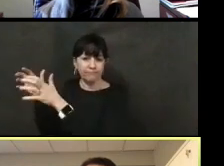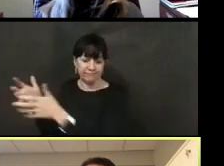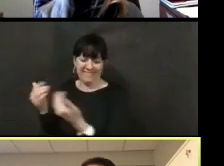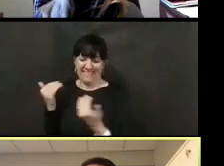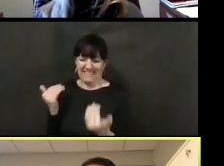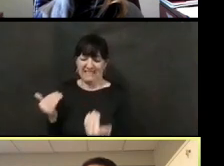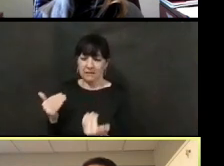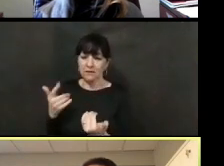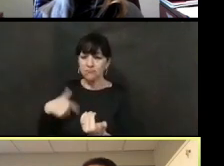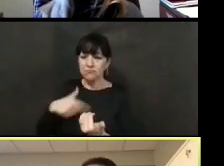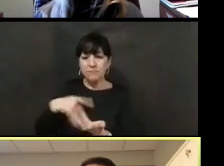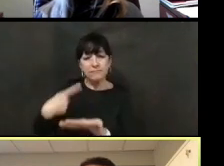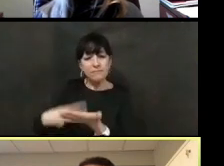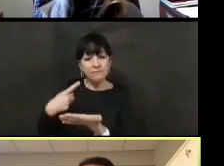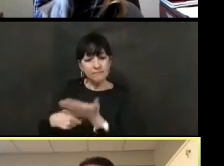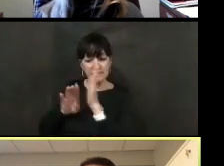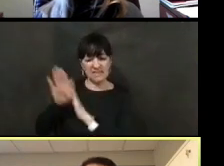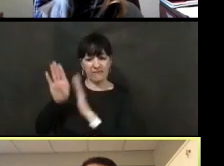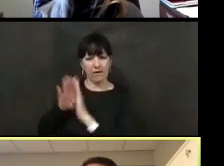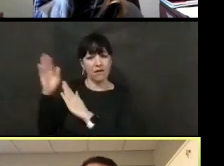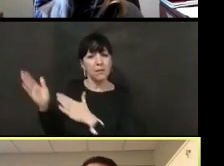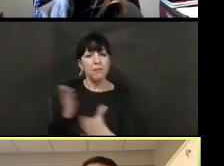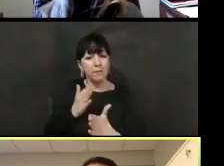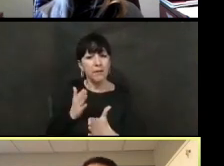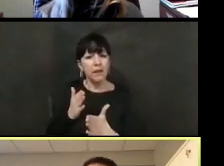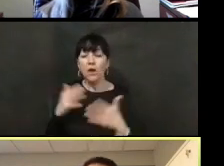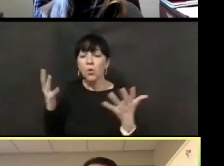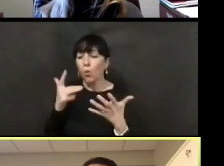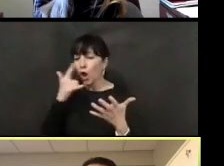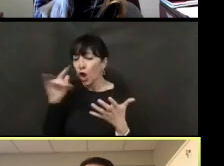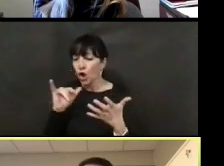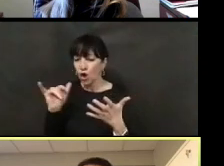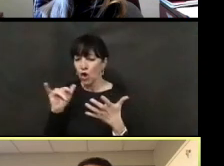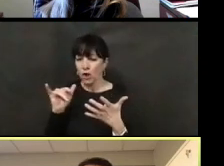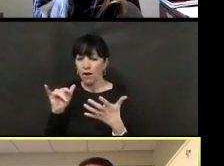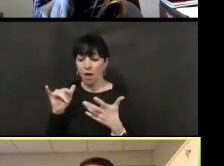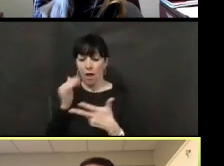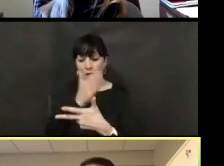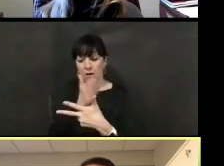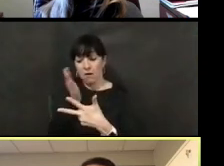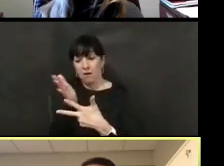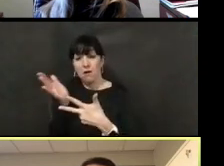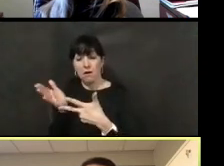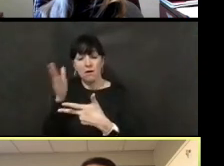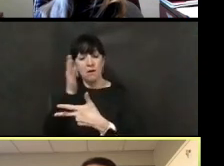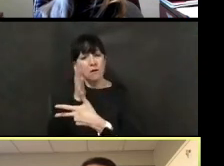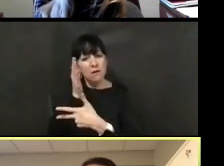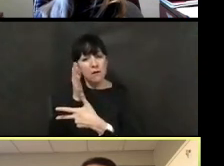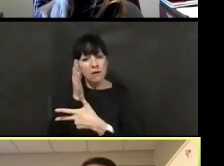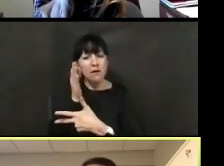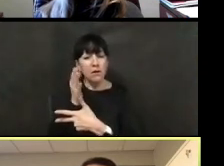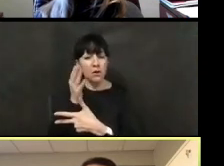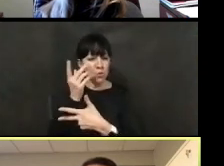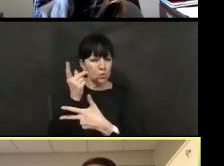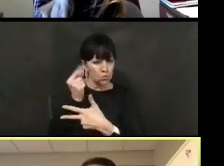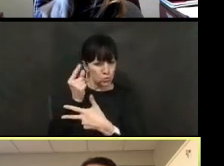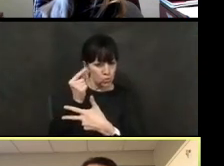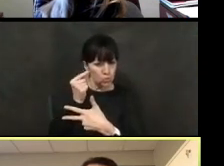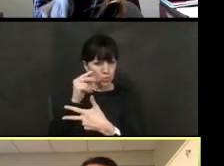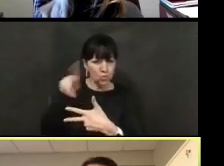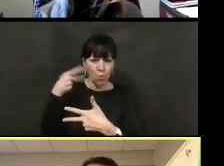plan for some kind of reopening in phase one. Some of that will depend on what's done around some of the